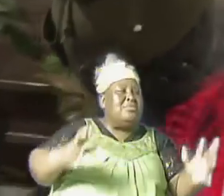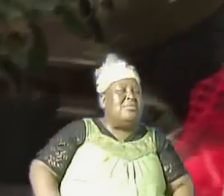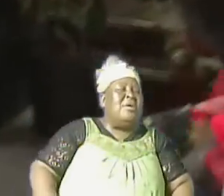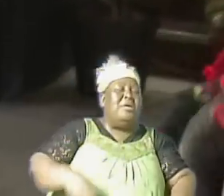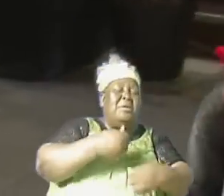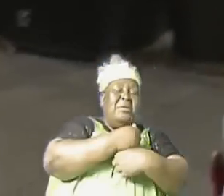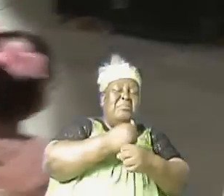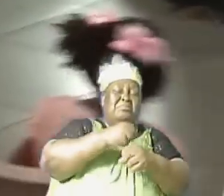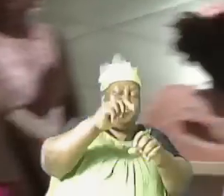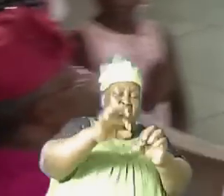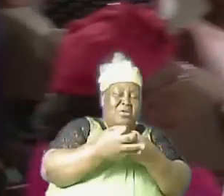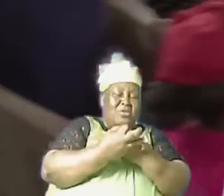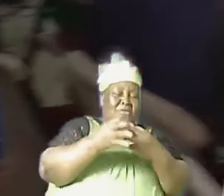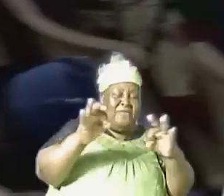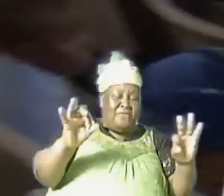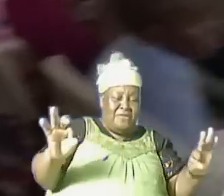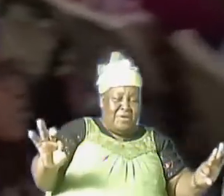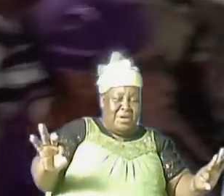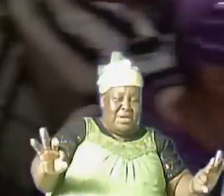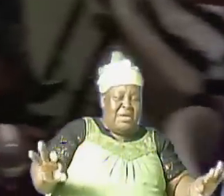going to set you free today.